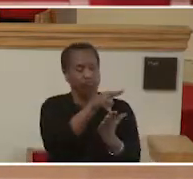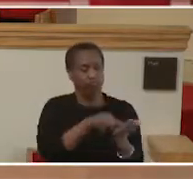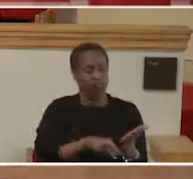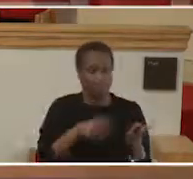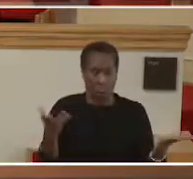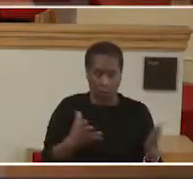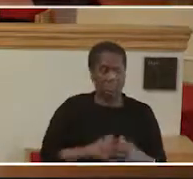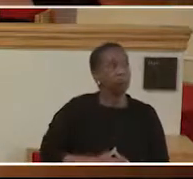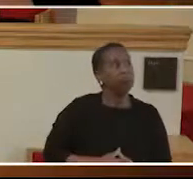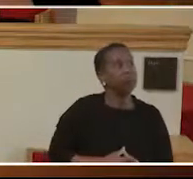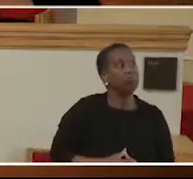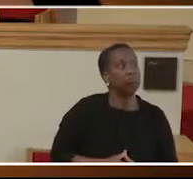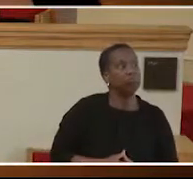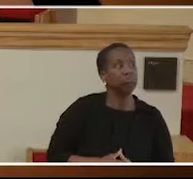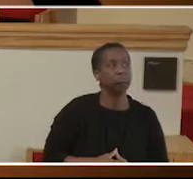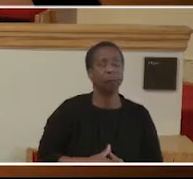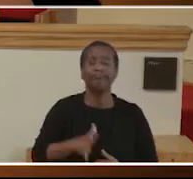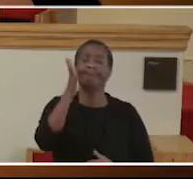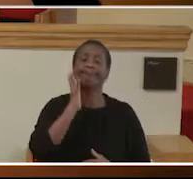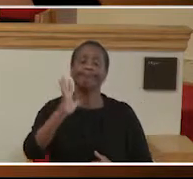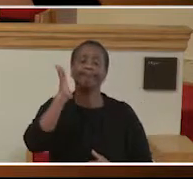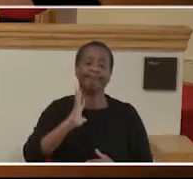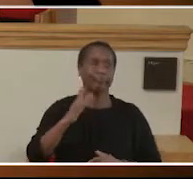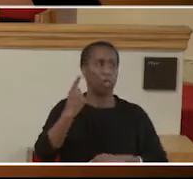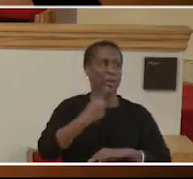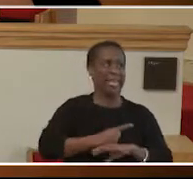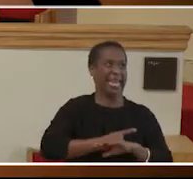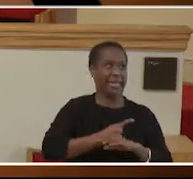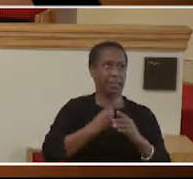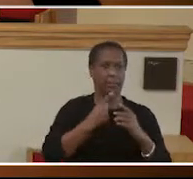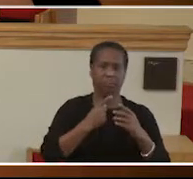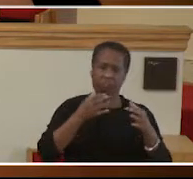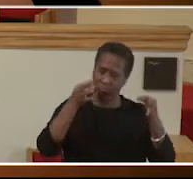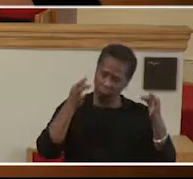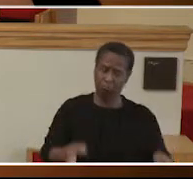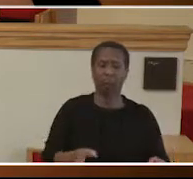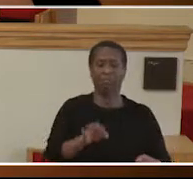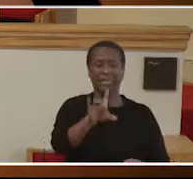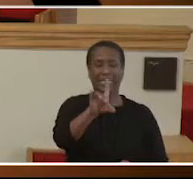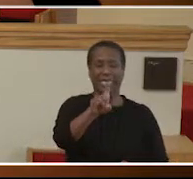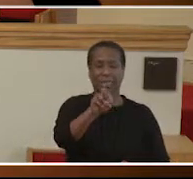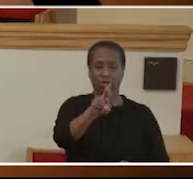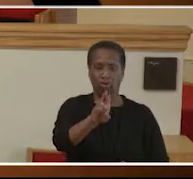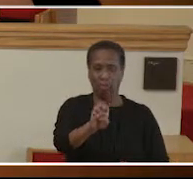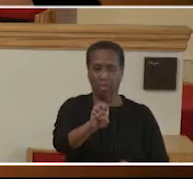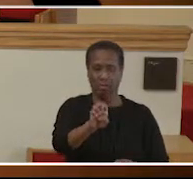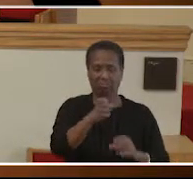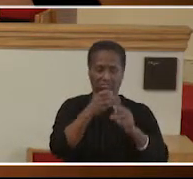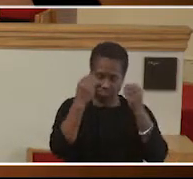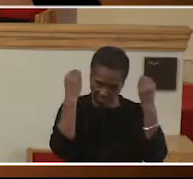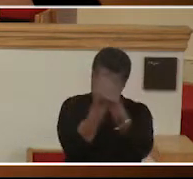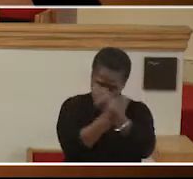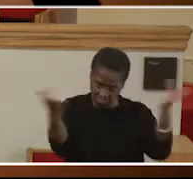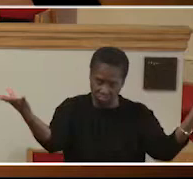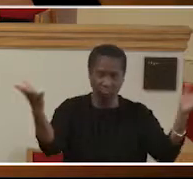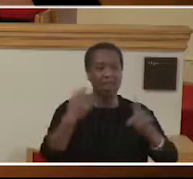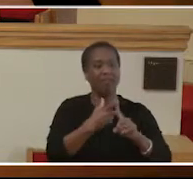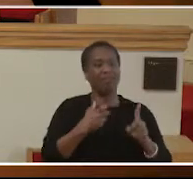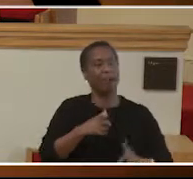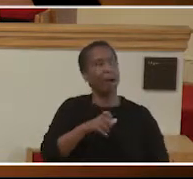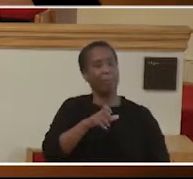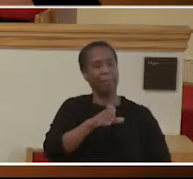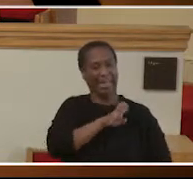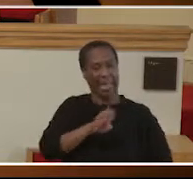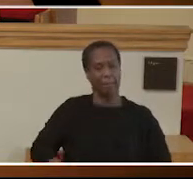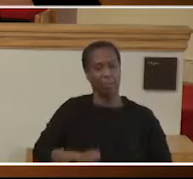thusly. In those days, a decree went out from Emperor Augustus that all the world should be